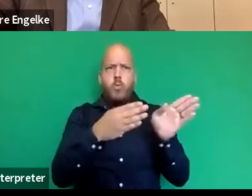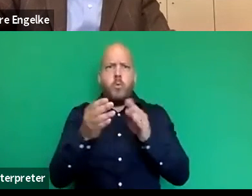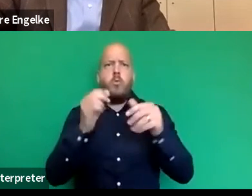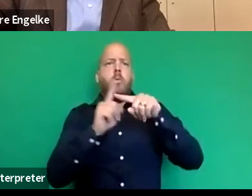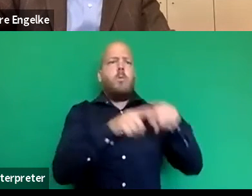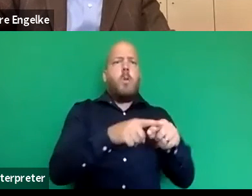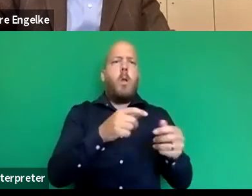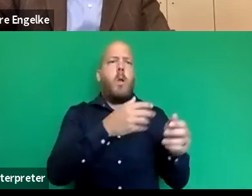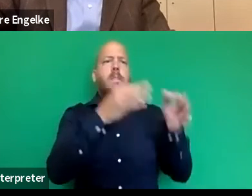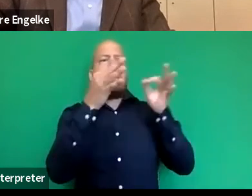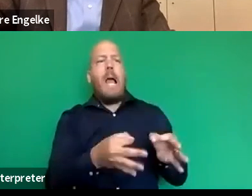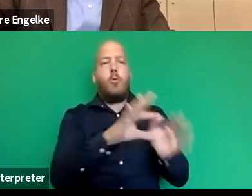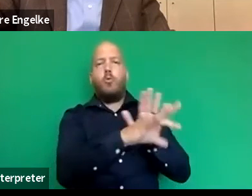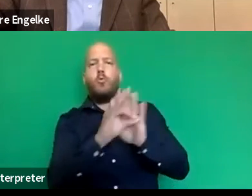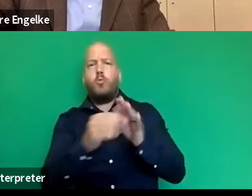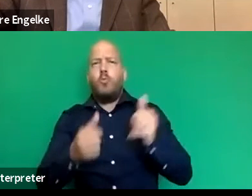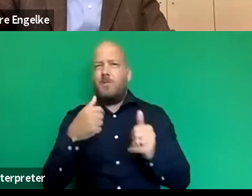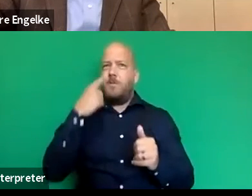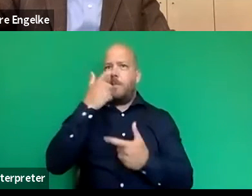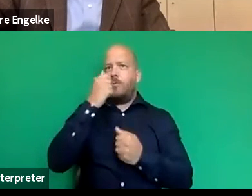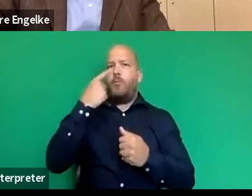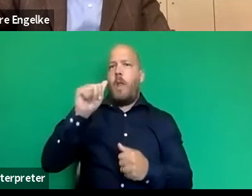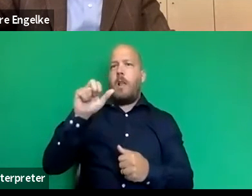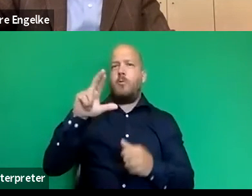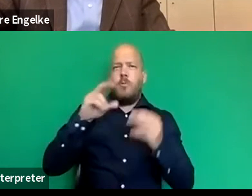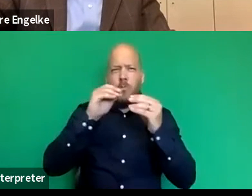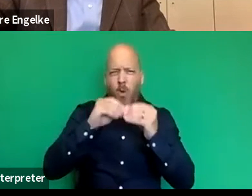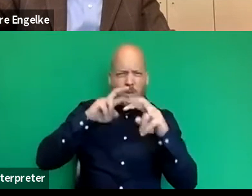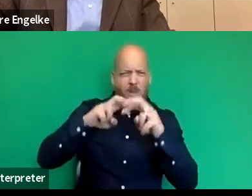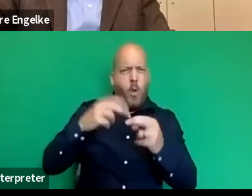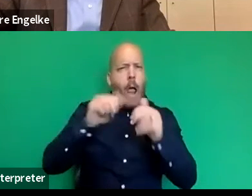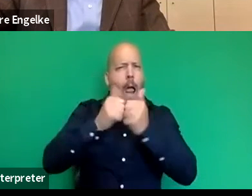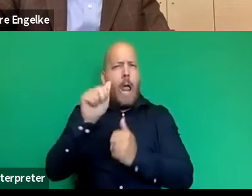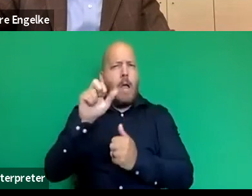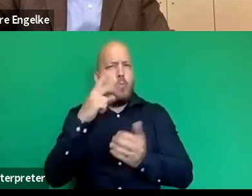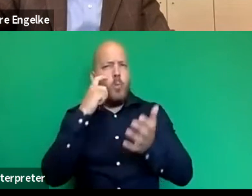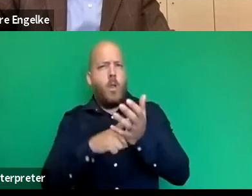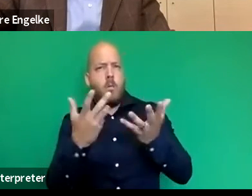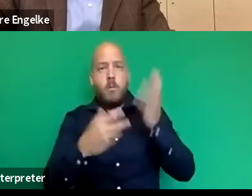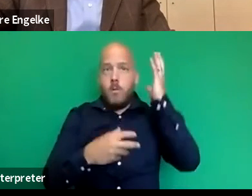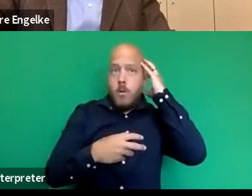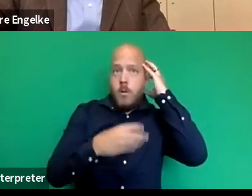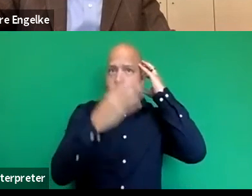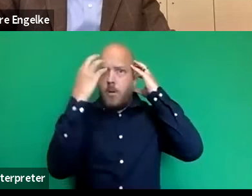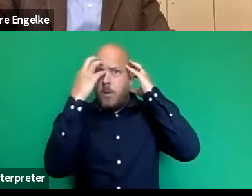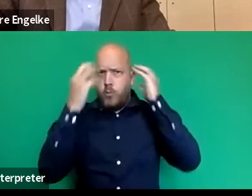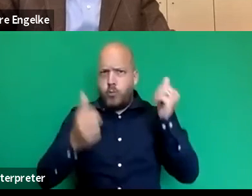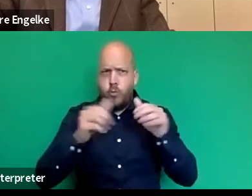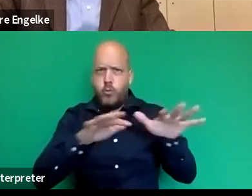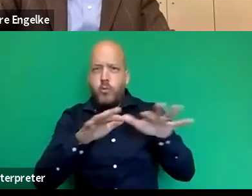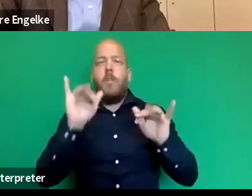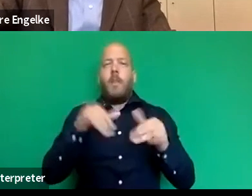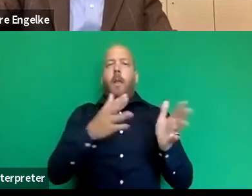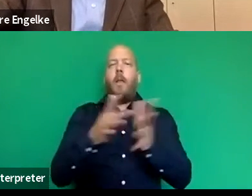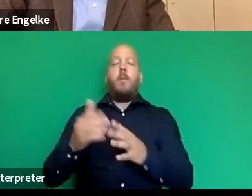exploration, and having a better understanding of how people with different amounts of auditory